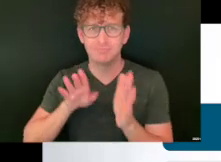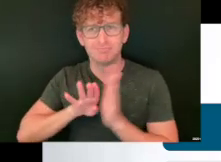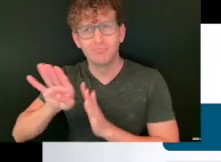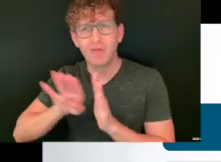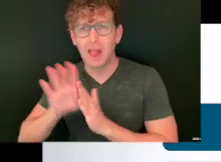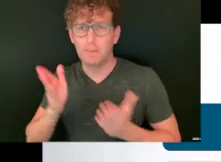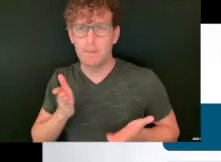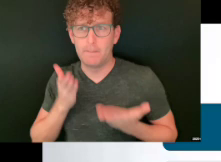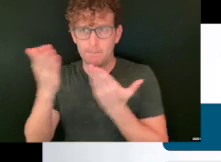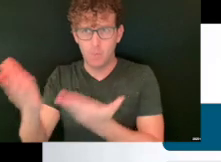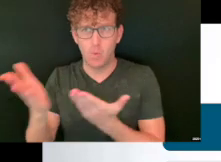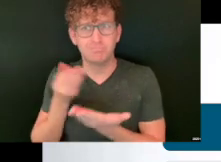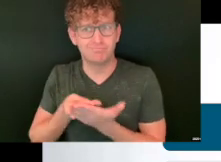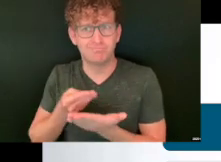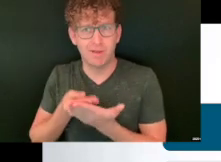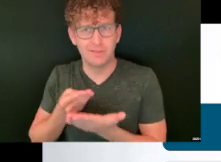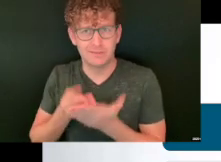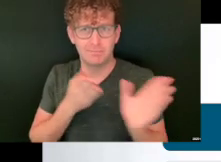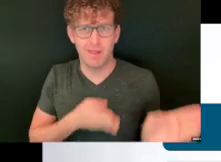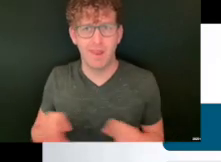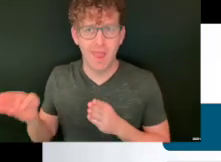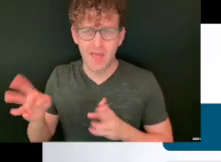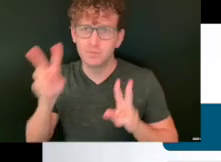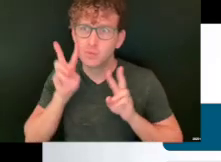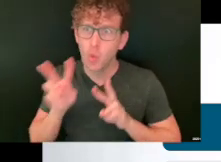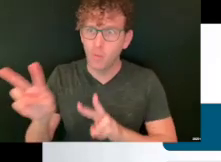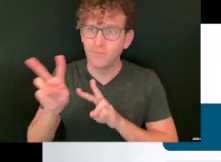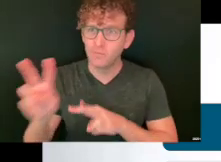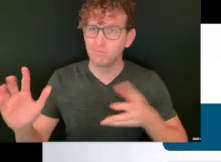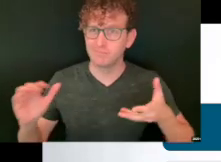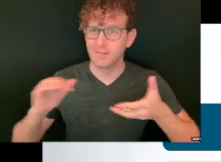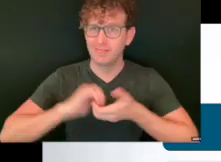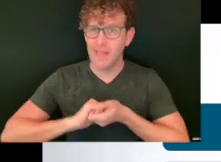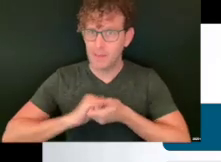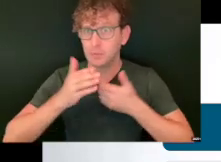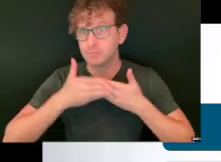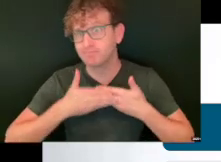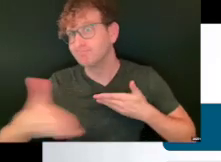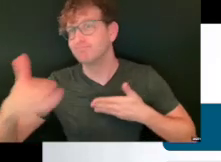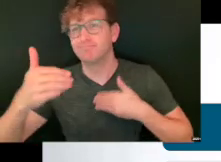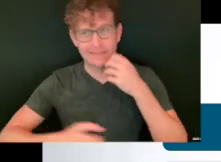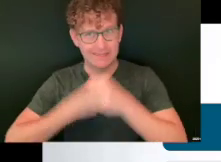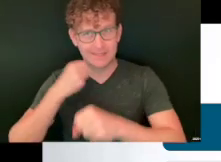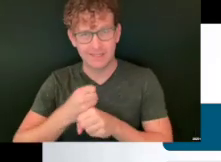our listserv, and the link for that will also be dropped in the chat.